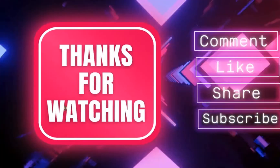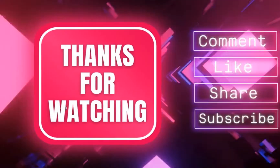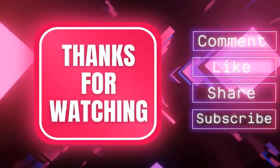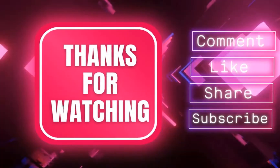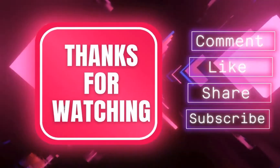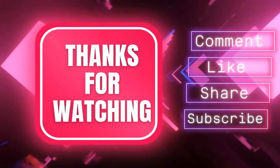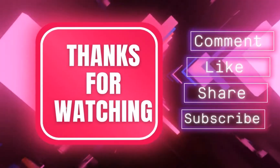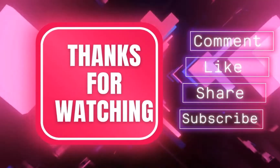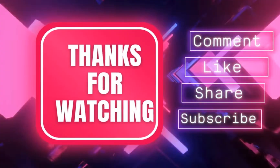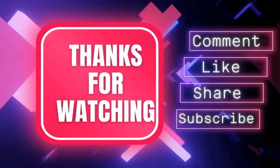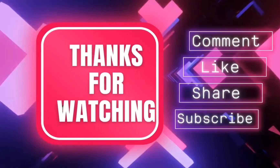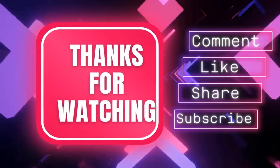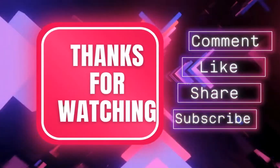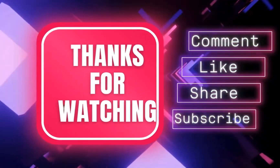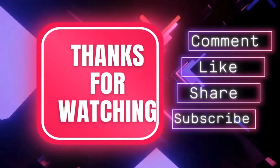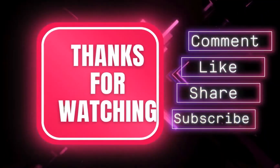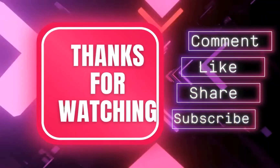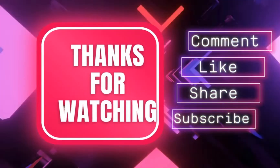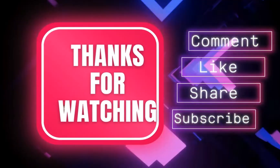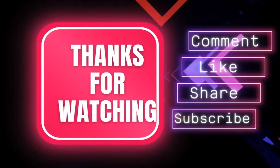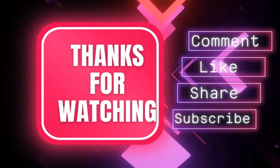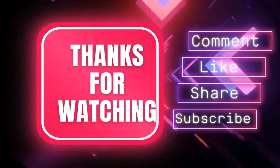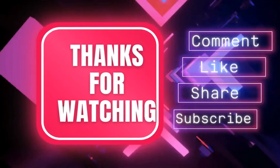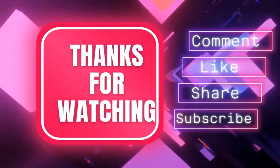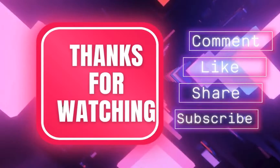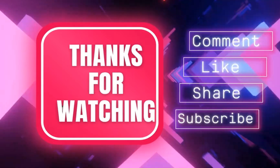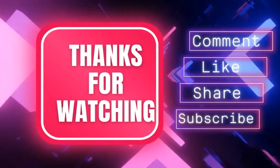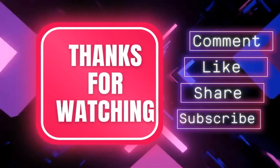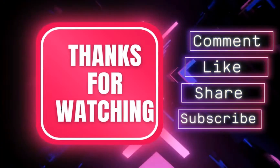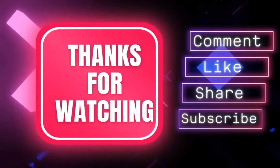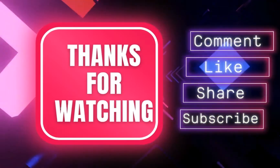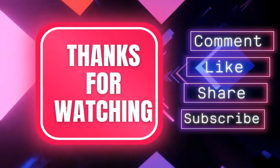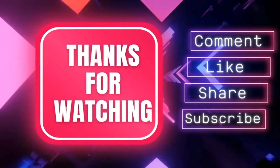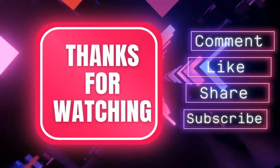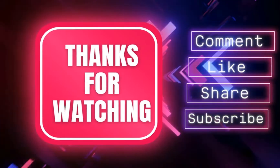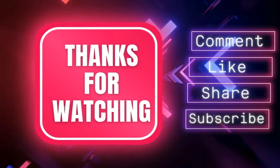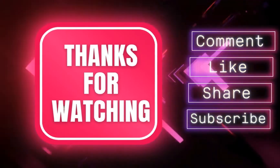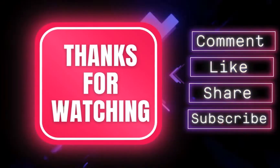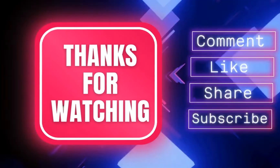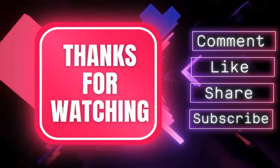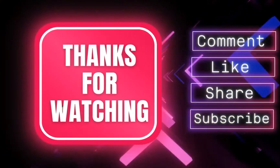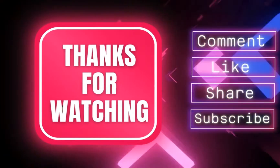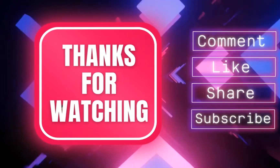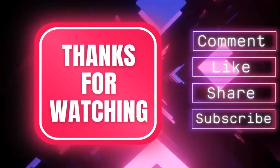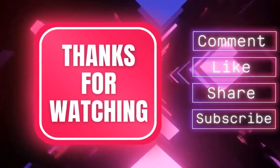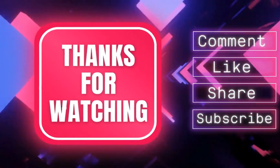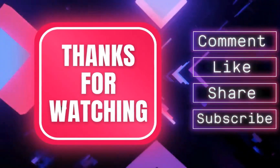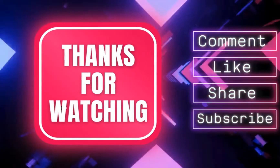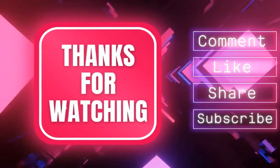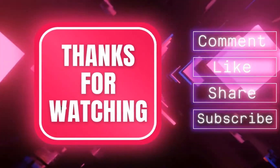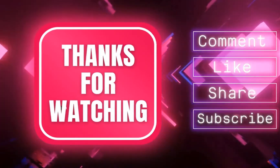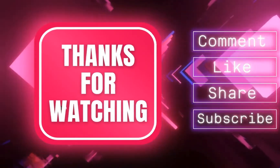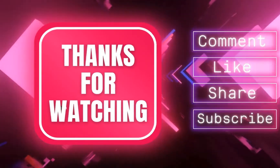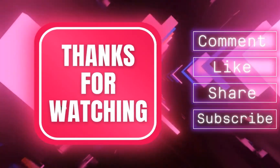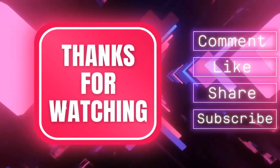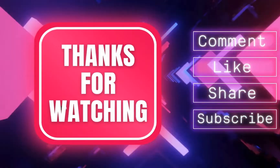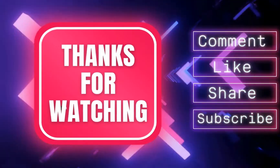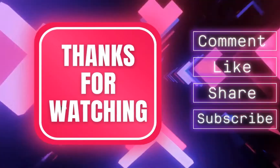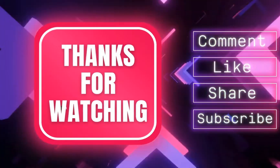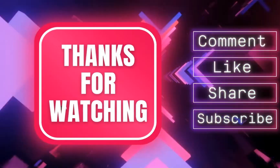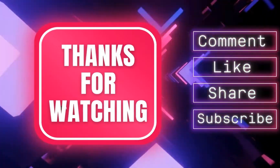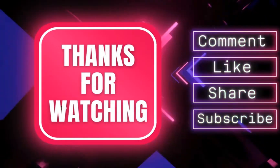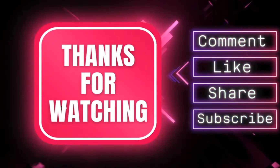watching. Please comment, like, share, and most importantly, subscribe. I hope you have an awesome day.